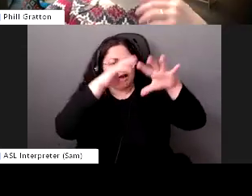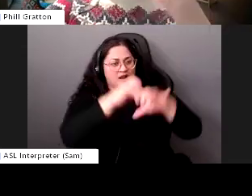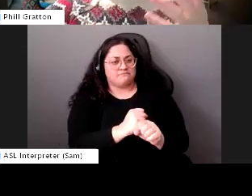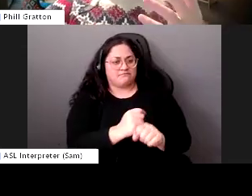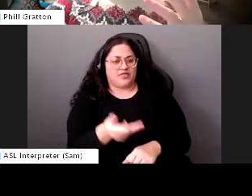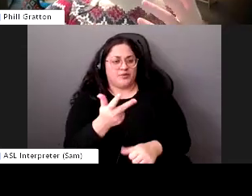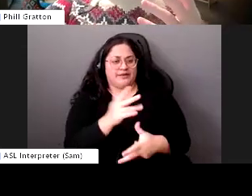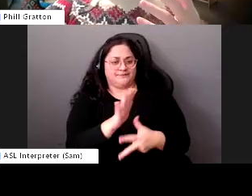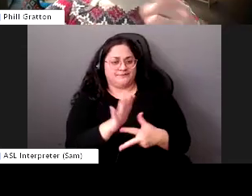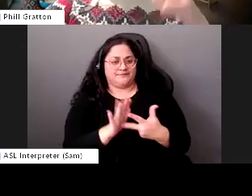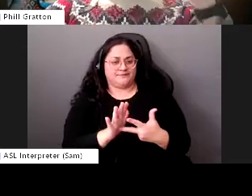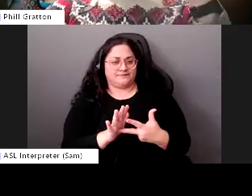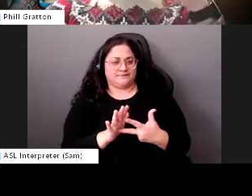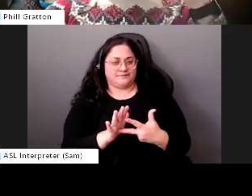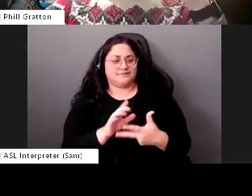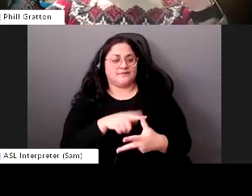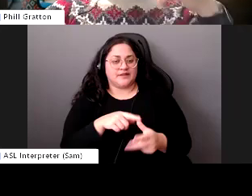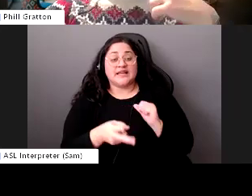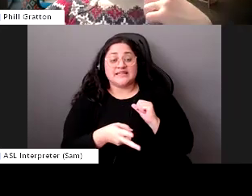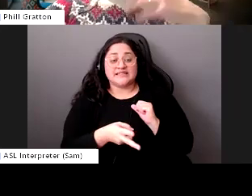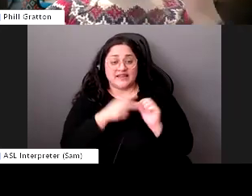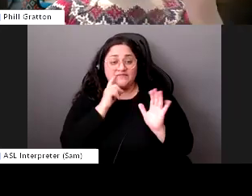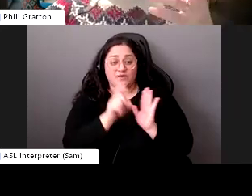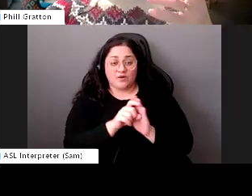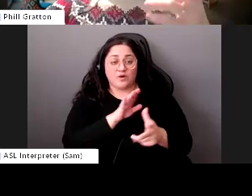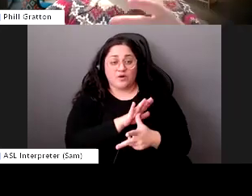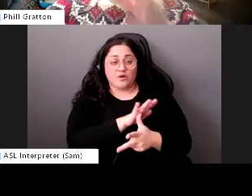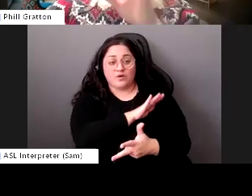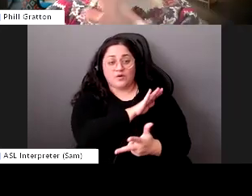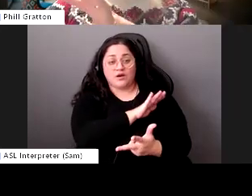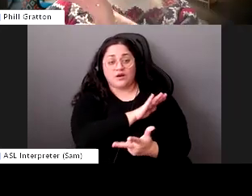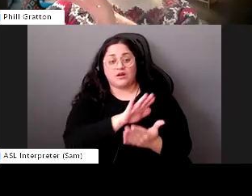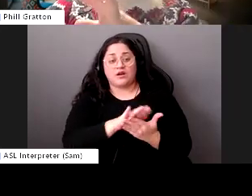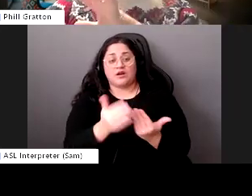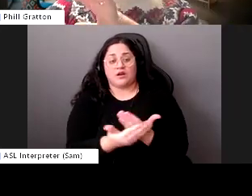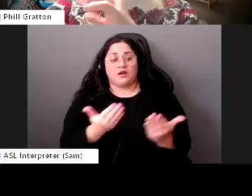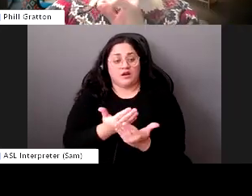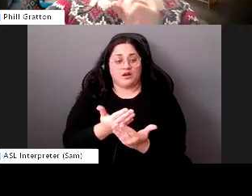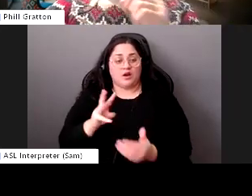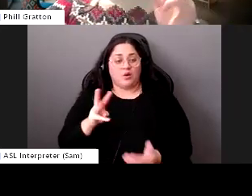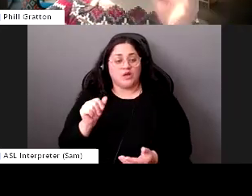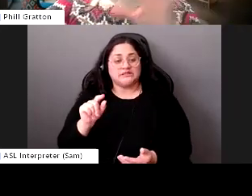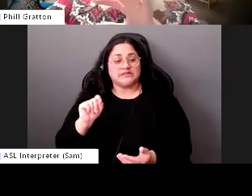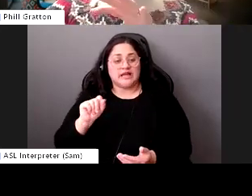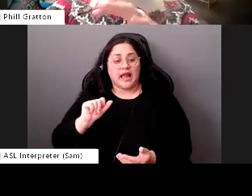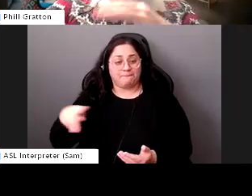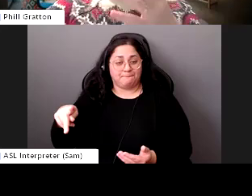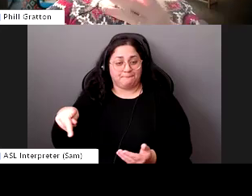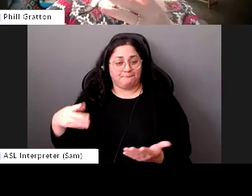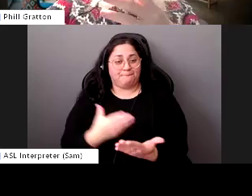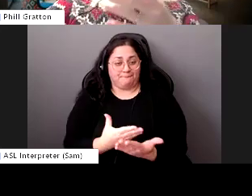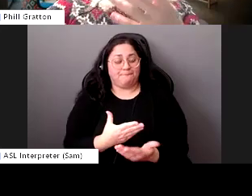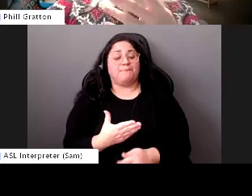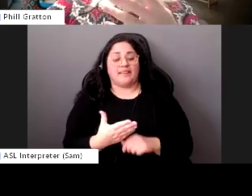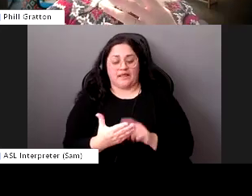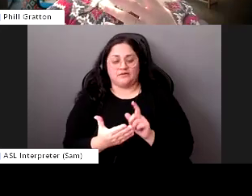steps. Save the picture, tells you to tap and hold it. Open WhatsApp, tells you to go to WhatsApp, and then send the picture. Tap